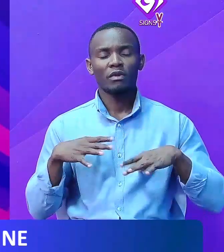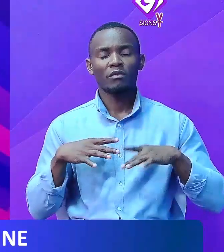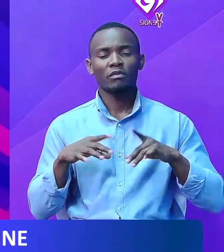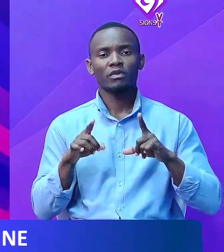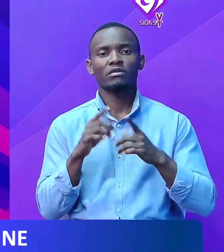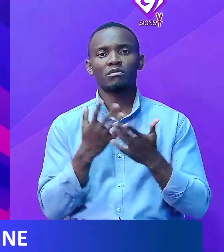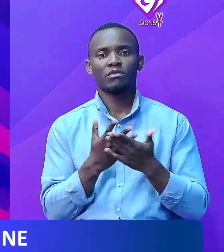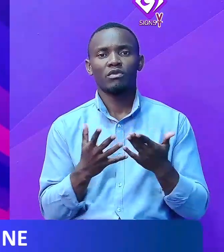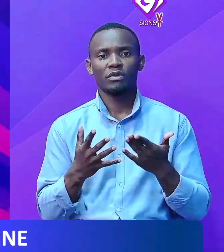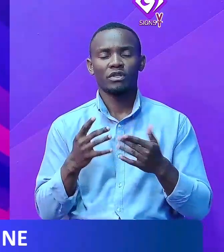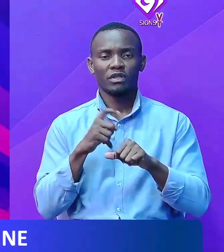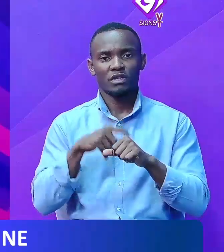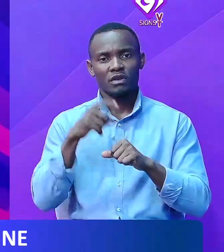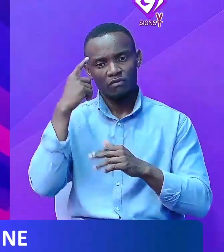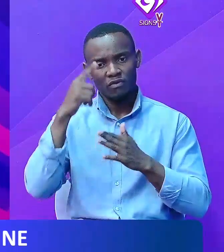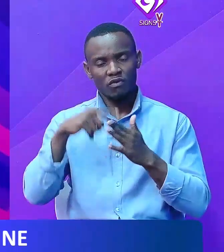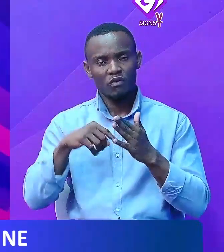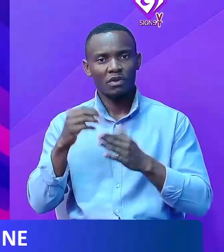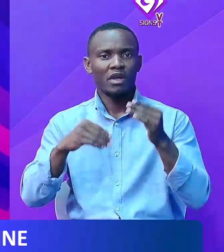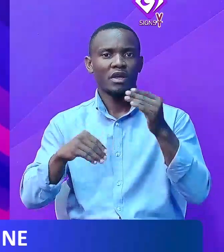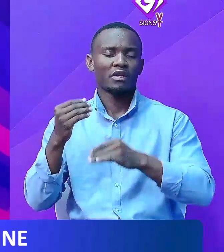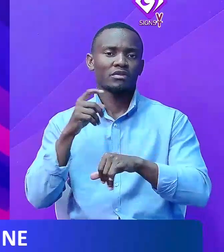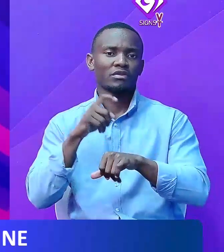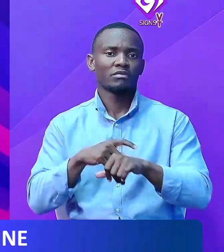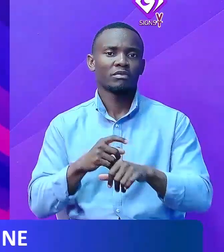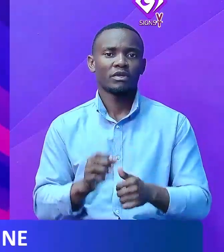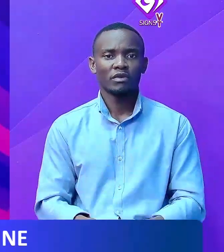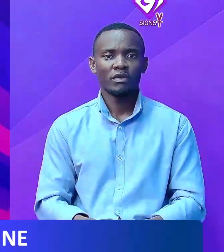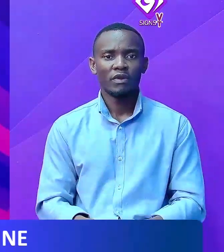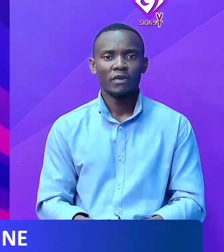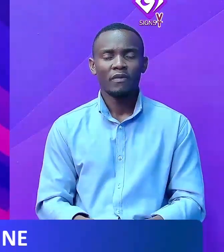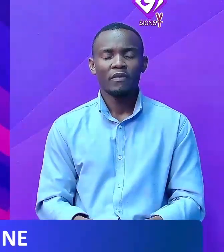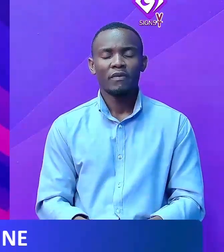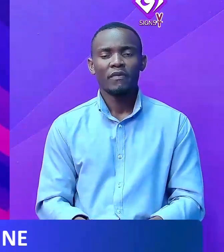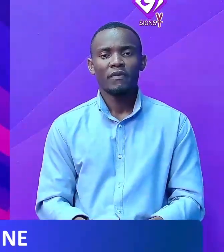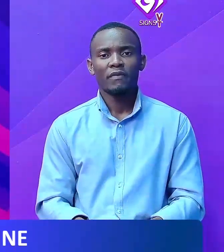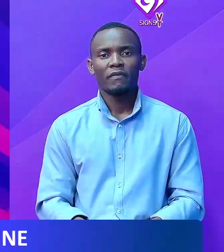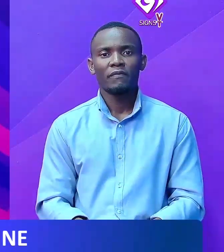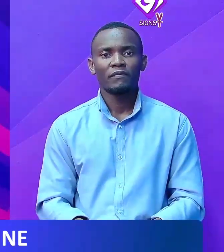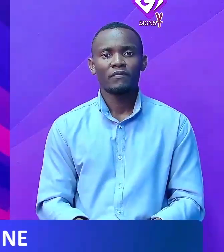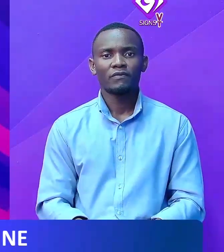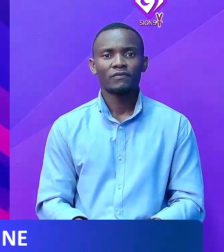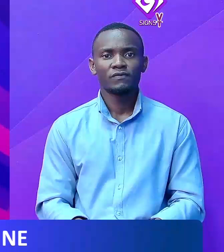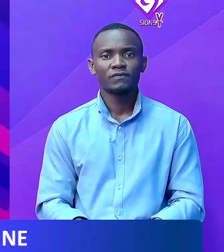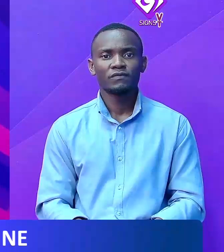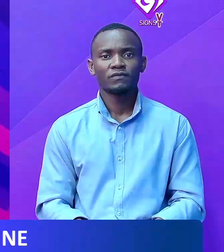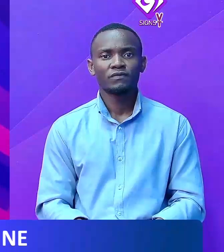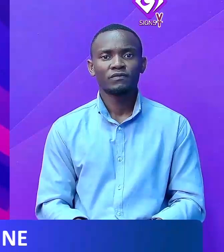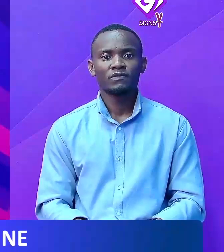property during the electoral period. And away from Cameroon now